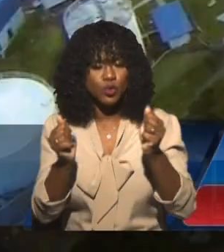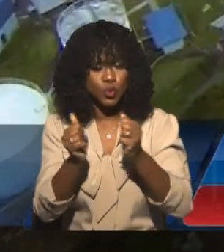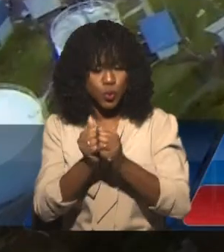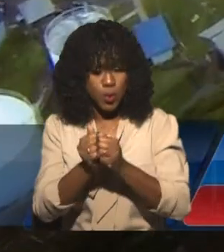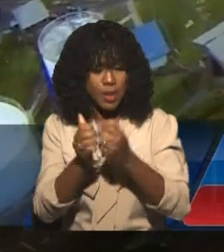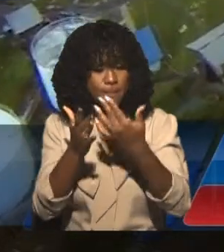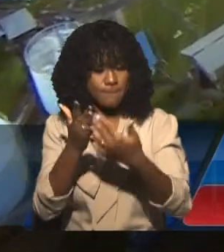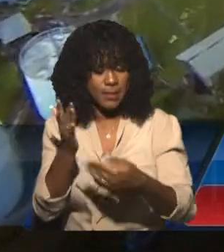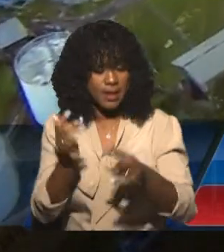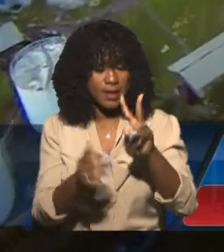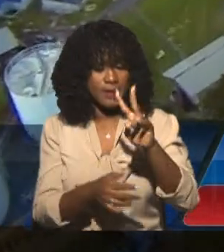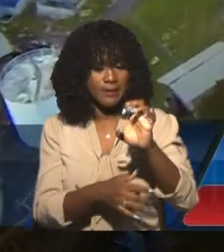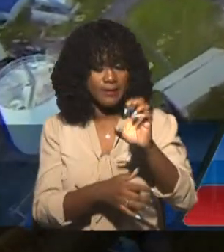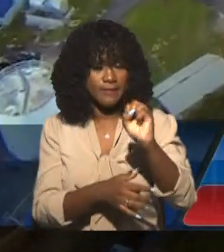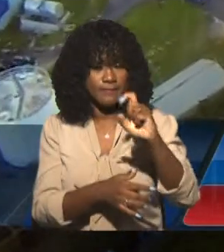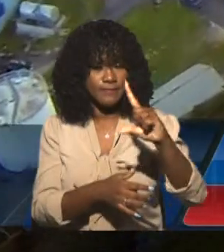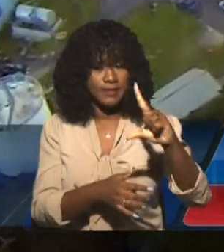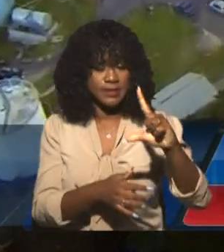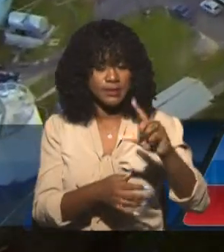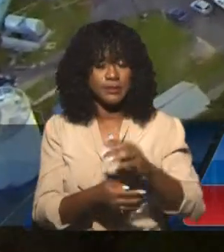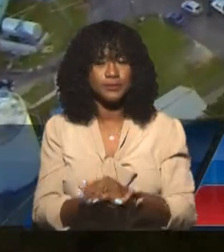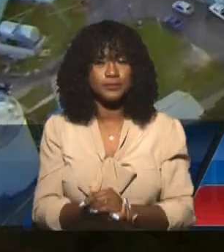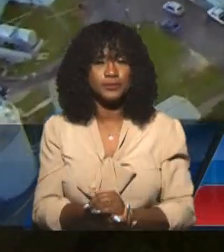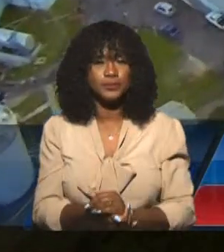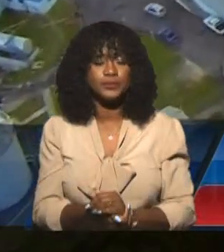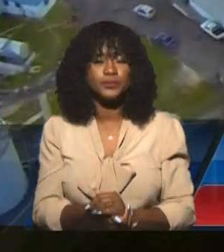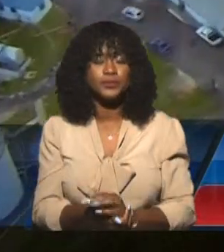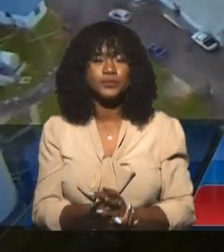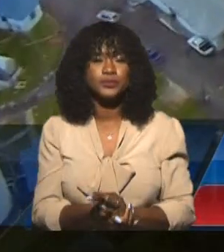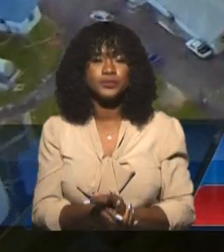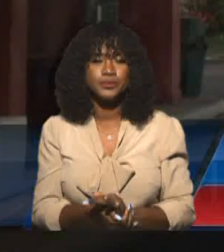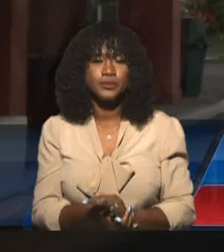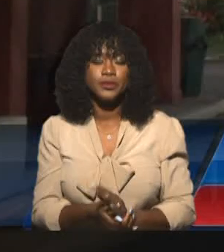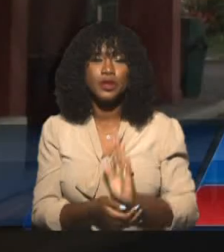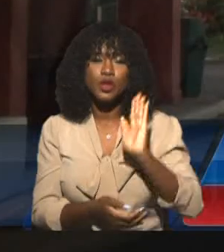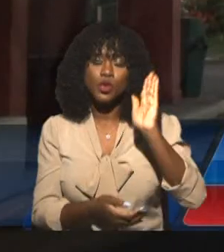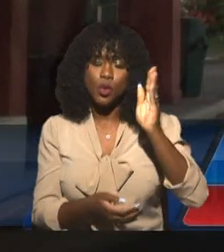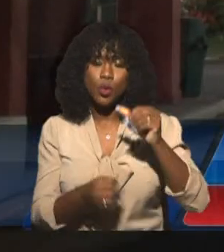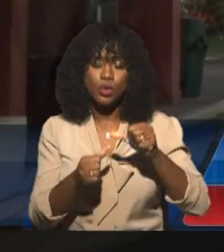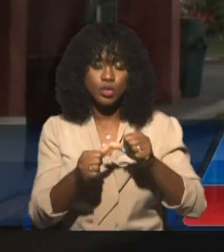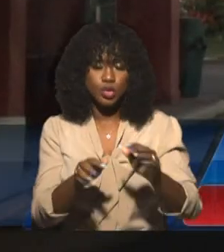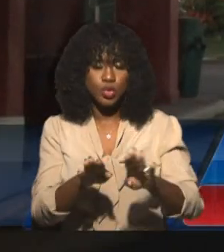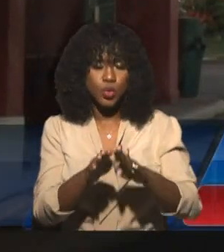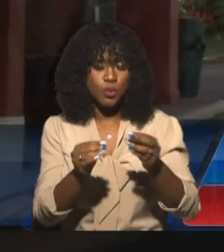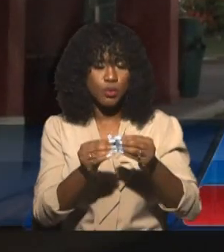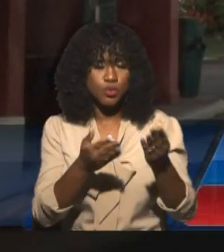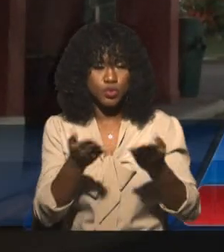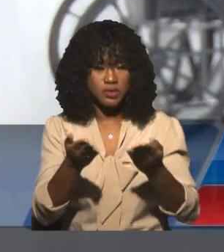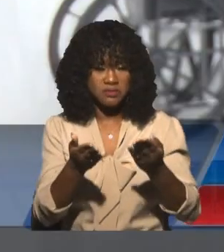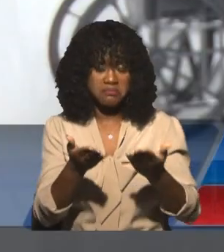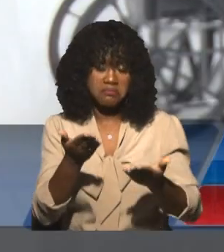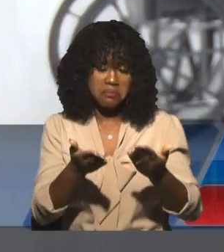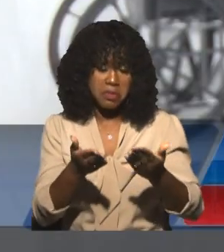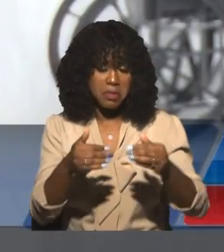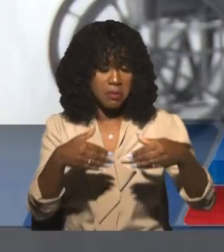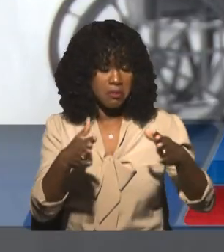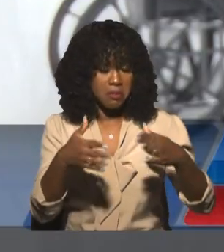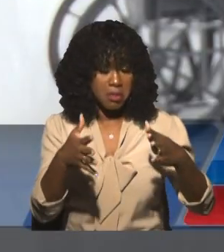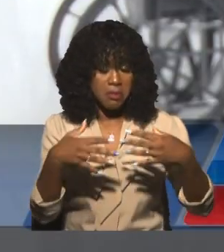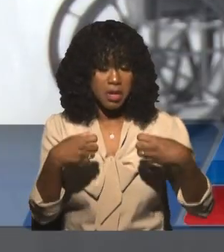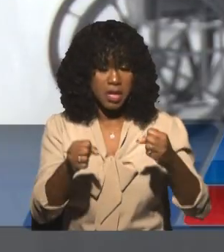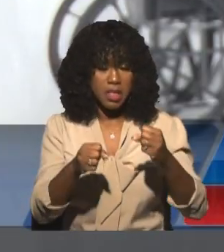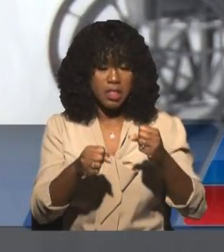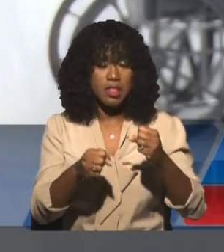vessels. The company's aim now is to expand its services across the country and possibly the public healthcare system. Whether